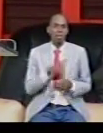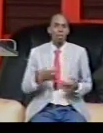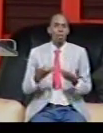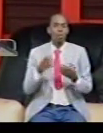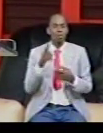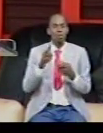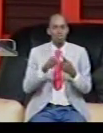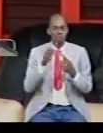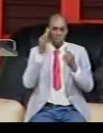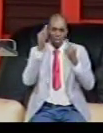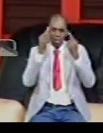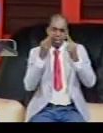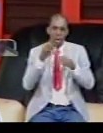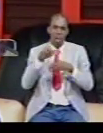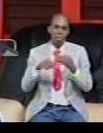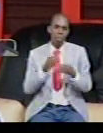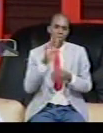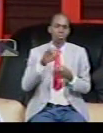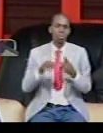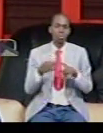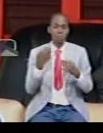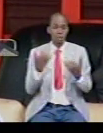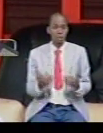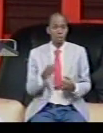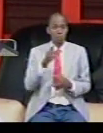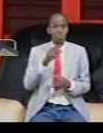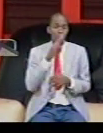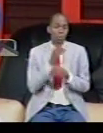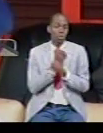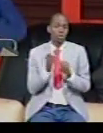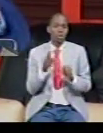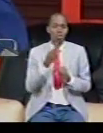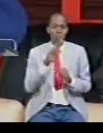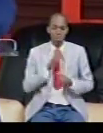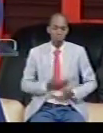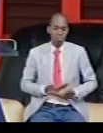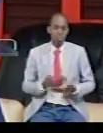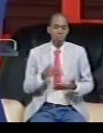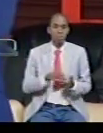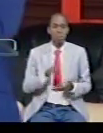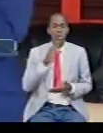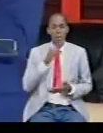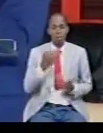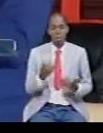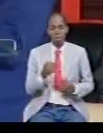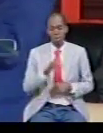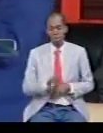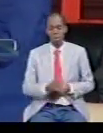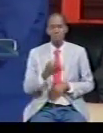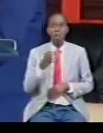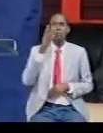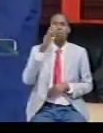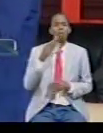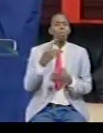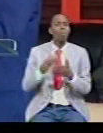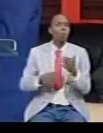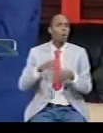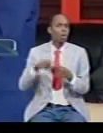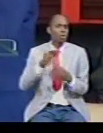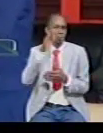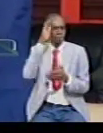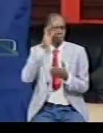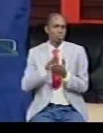think about them. Now you are saved. Now you are born again. Now you are a child of God. How about your husband? How about